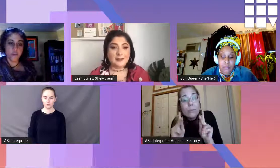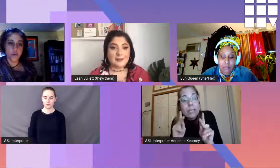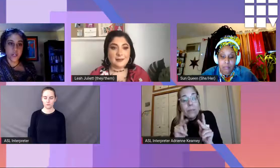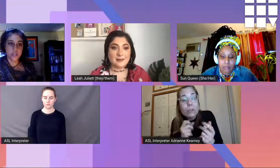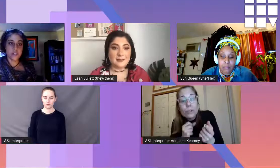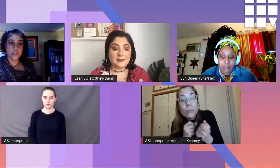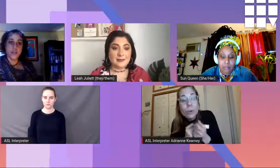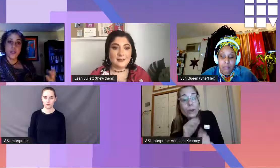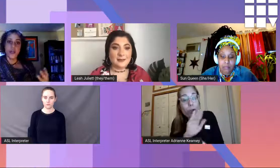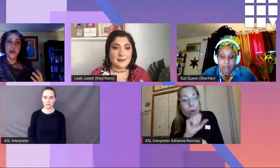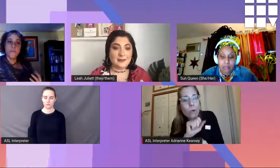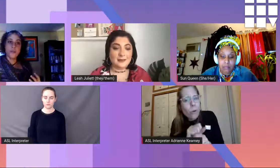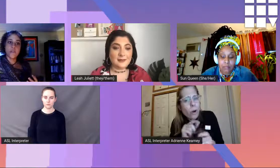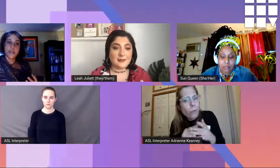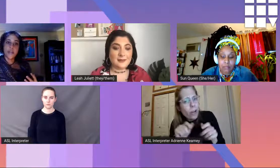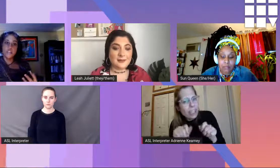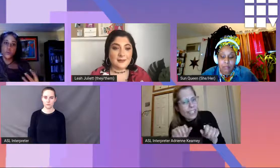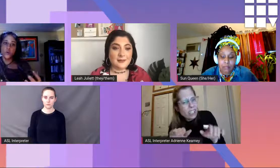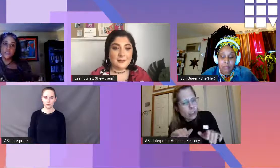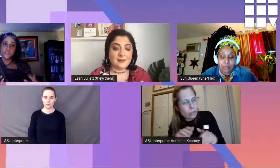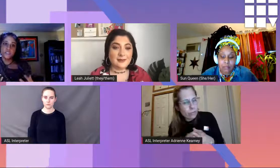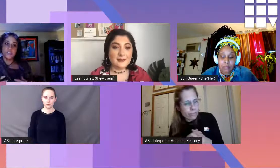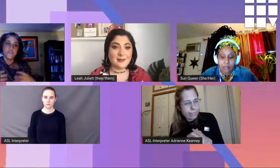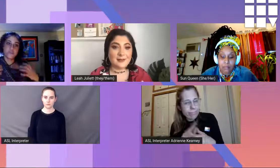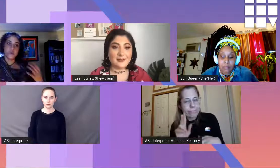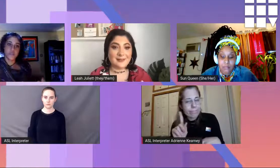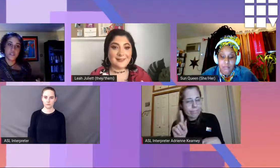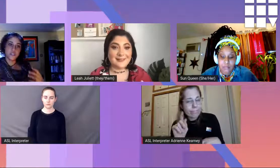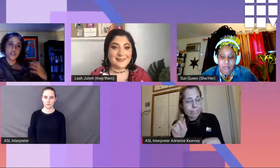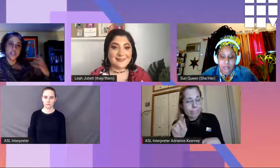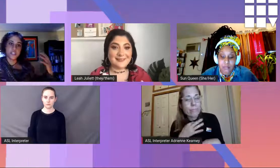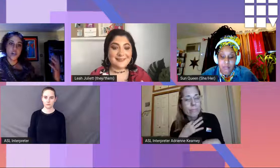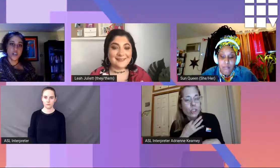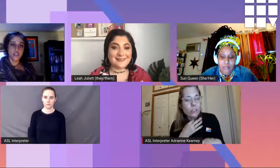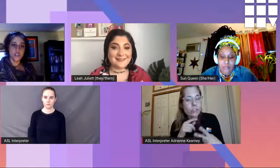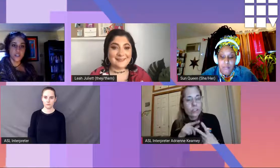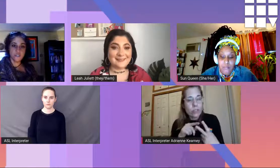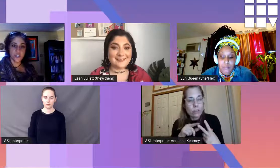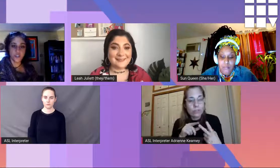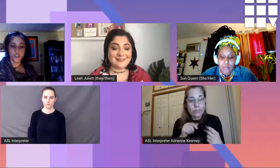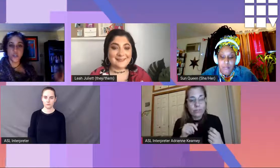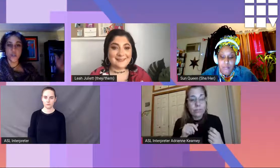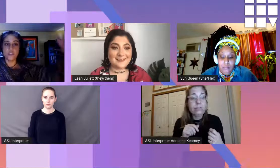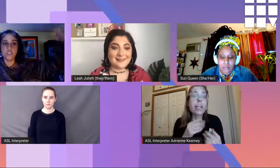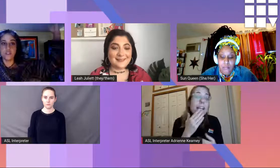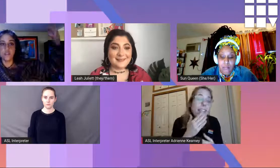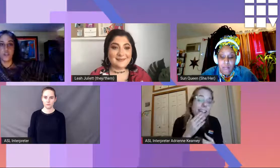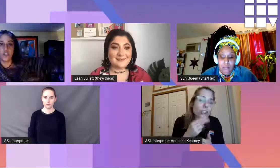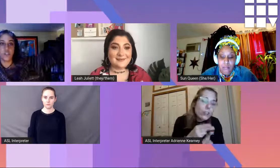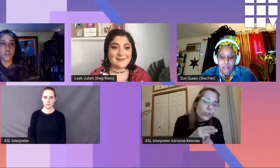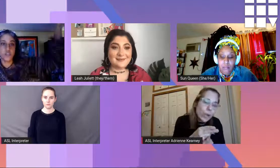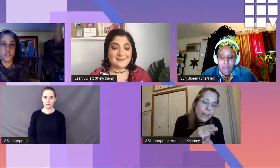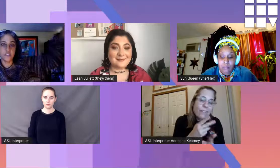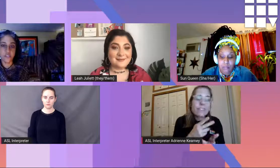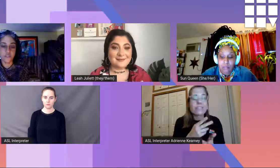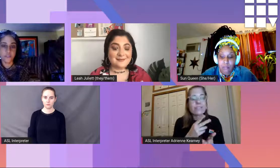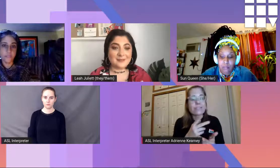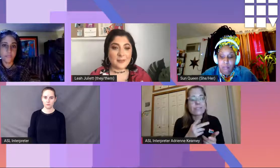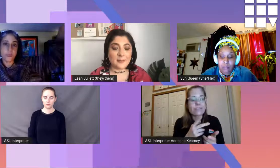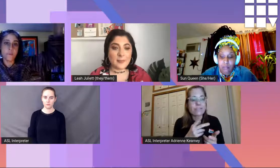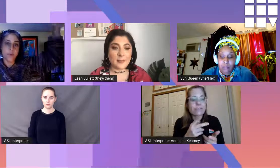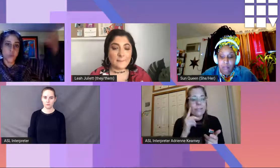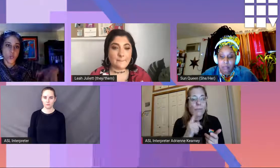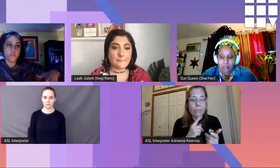much, New Haven Pride Center, but I'm asking you authentically for real. So you're not talking to the funders in a way that lets them know that you're deserving of